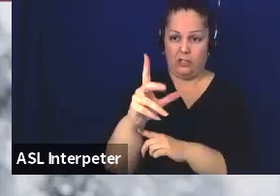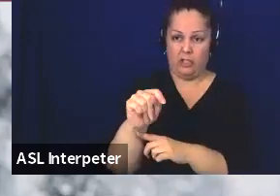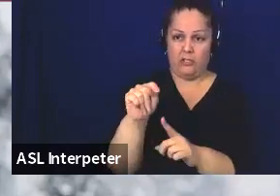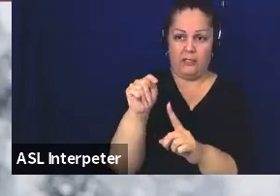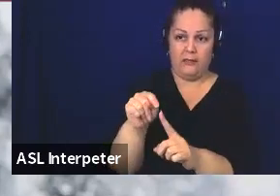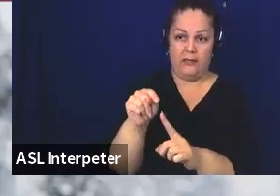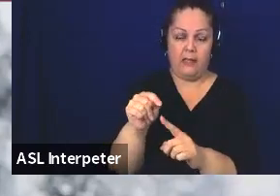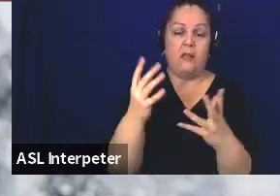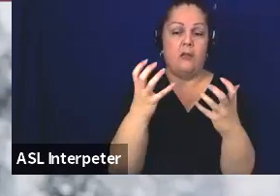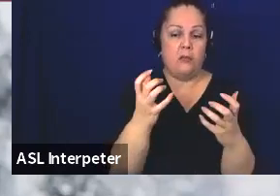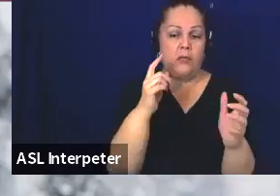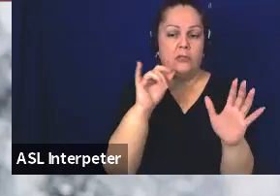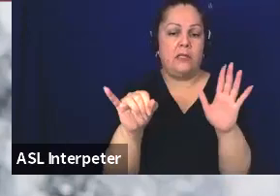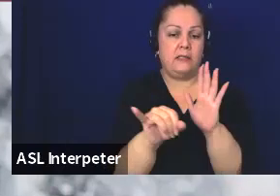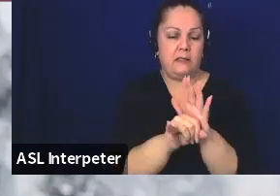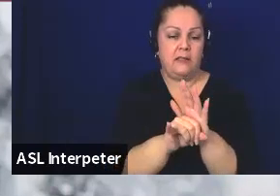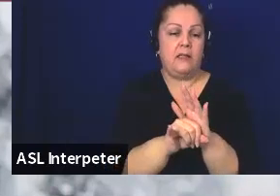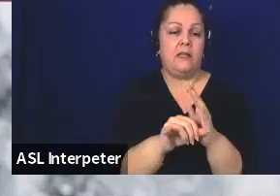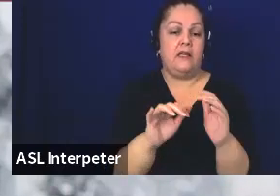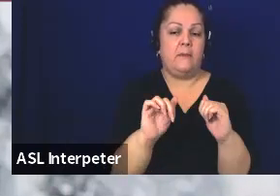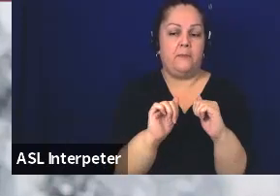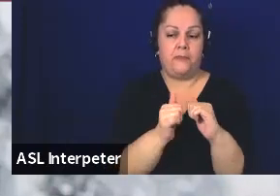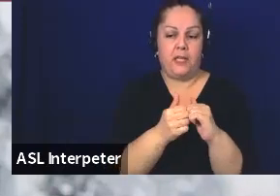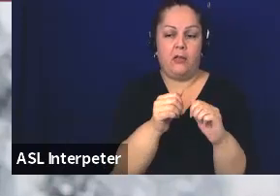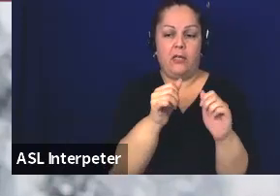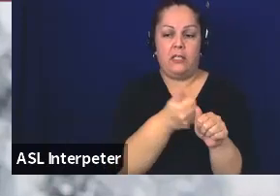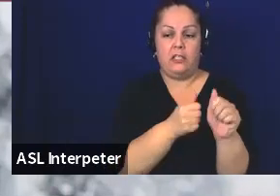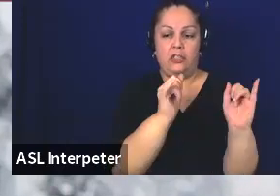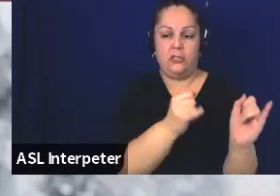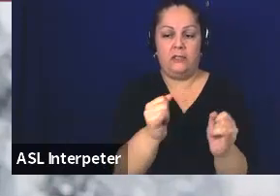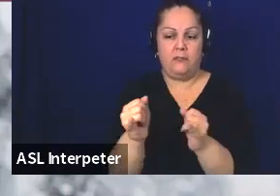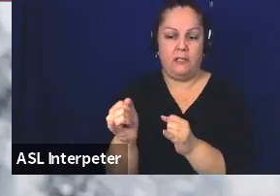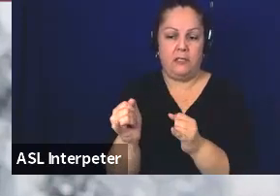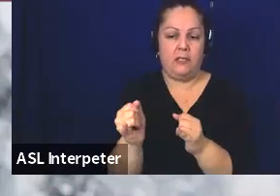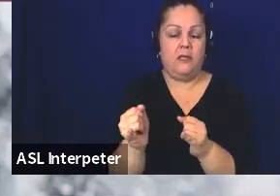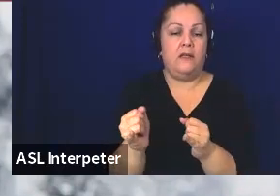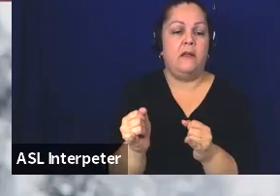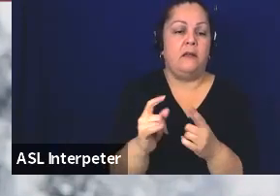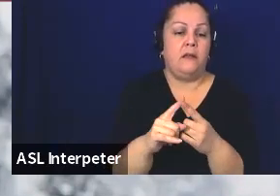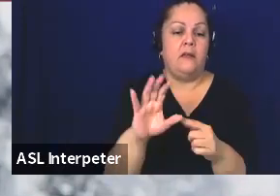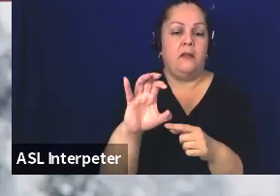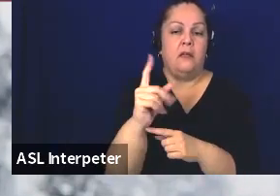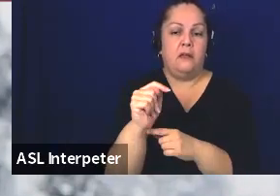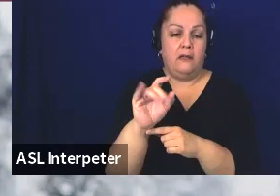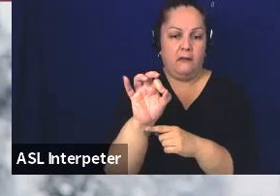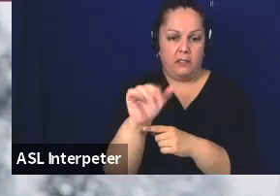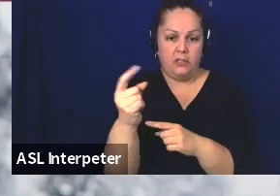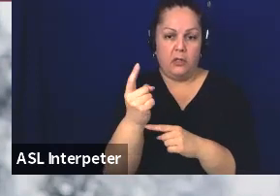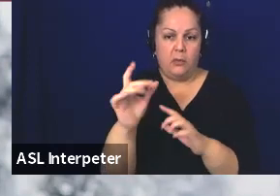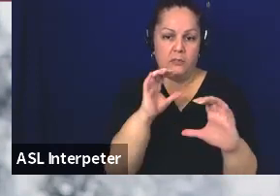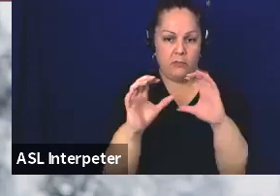want to identify and help draw out the strengths that each individual brings to this training through the chat feature and always communicate